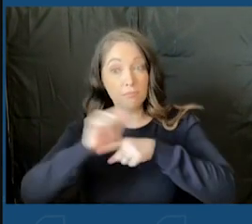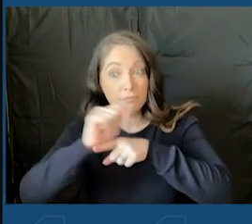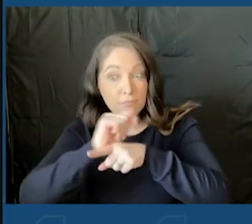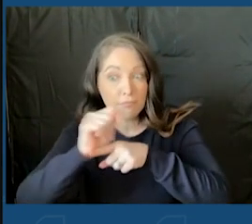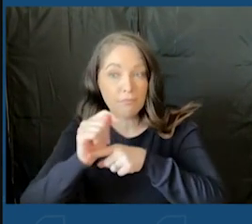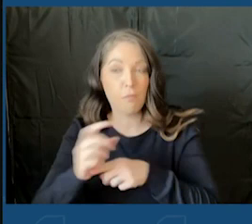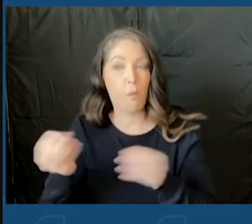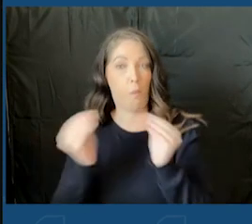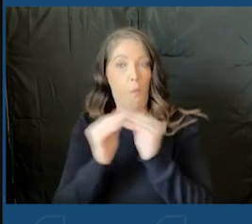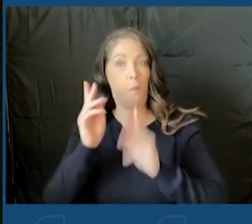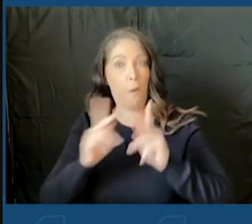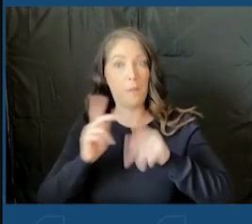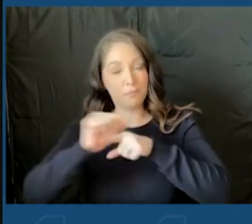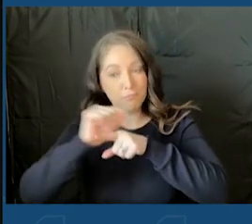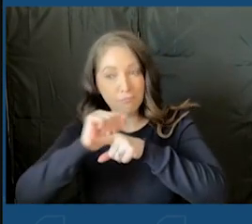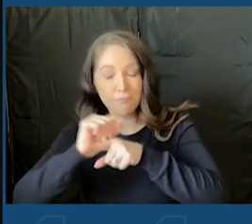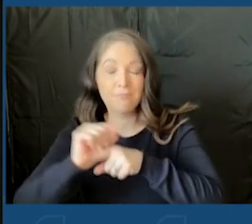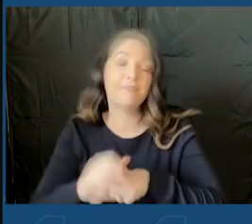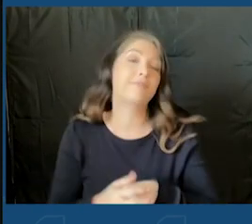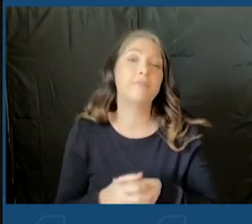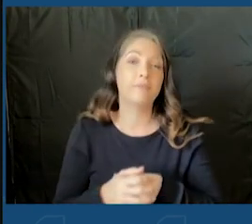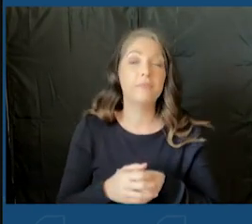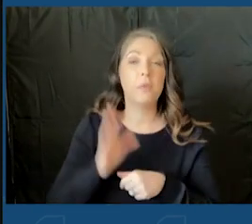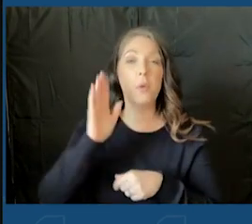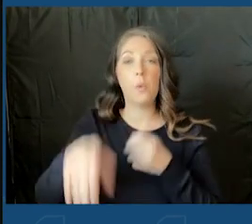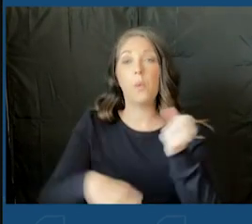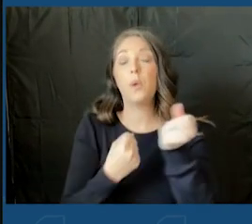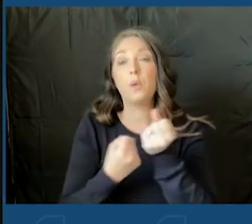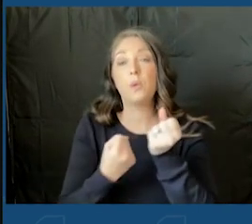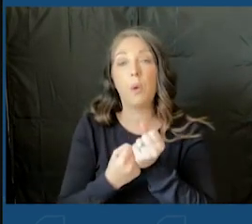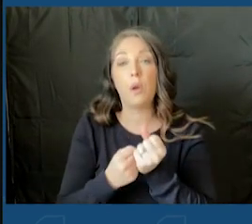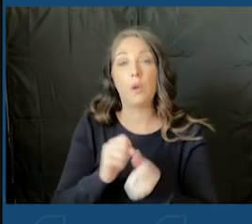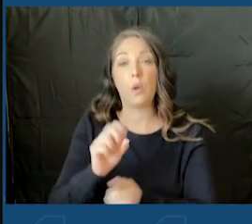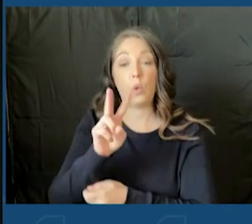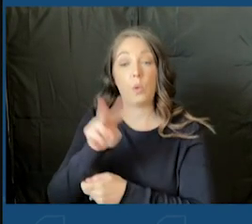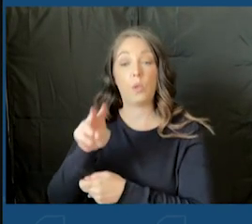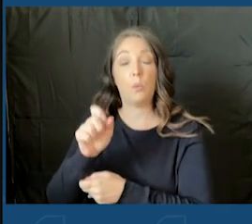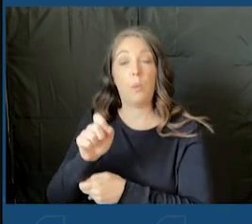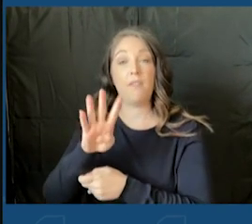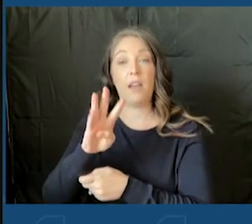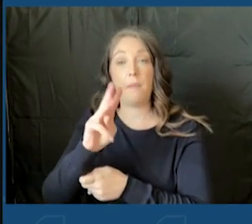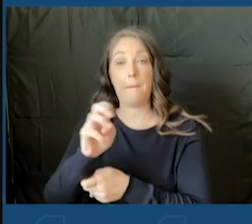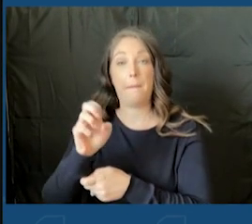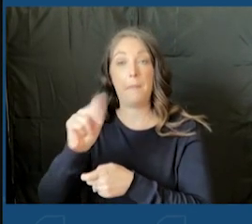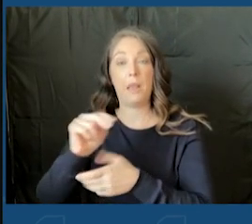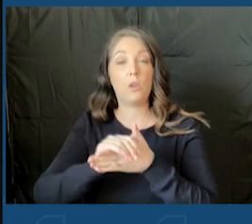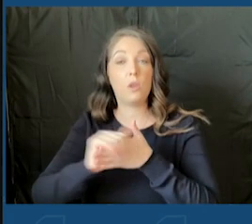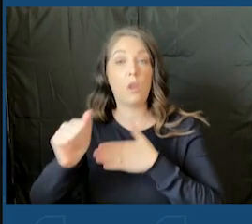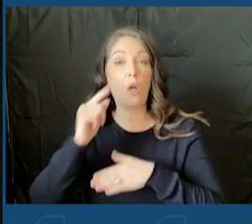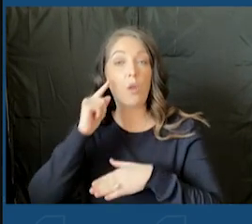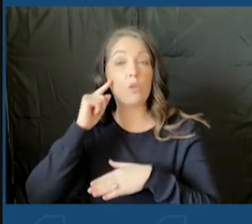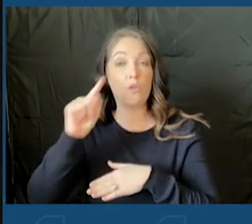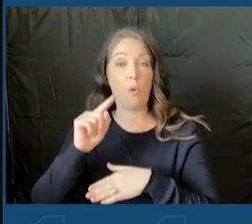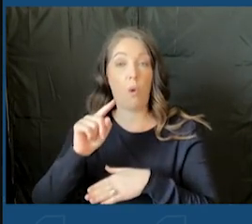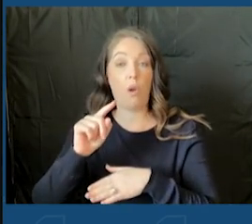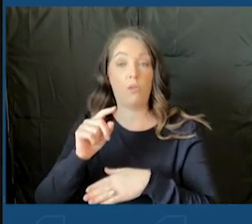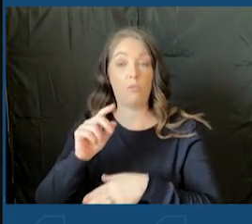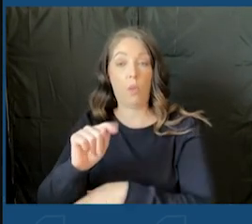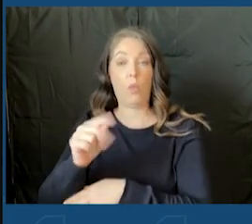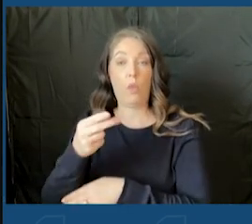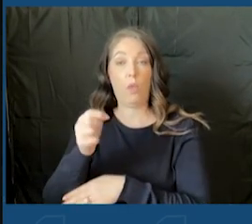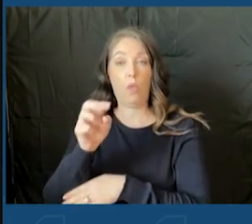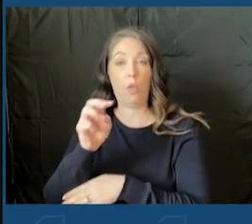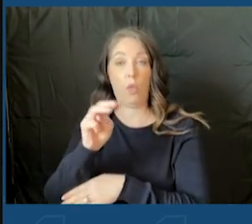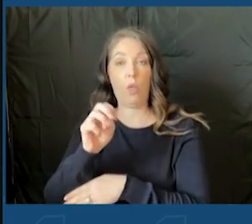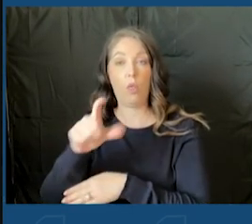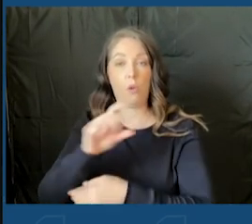people. That'll also support $22.5 million in NYSERDA funding to support thermal energy development. This is an exciting